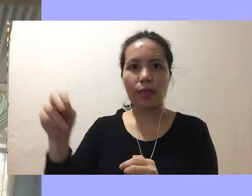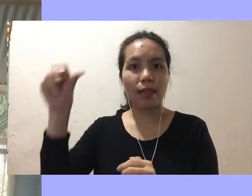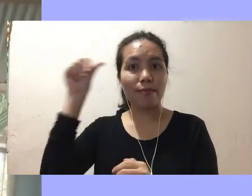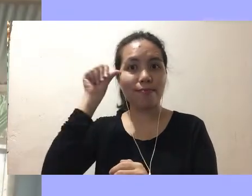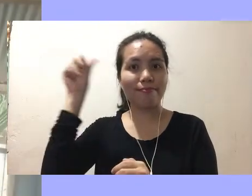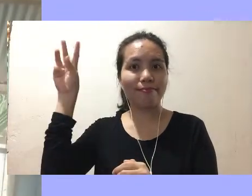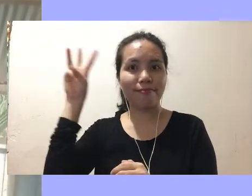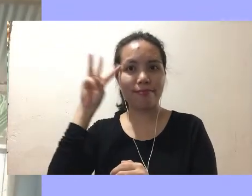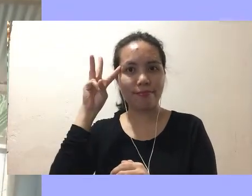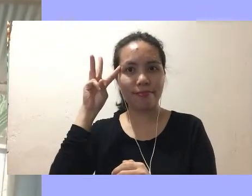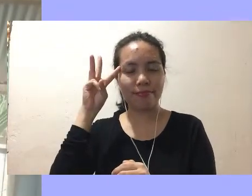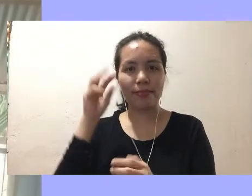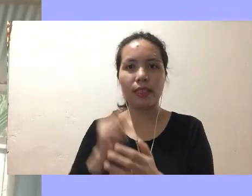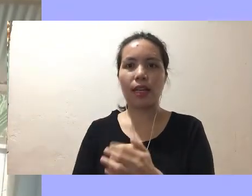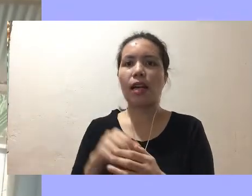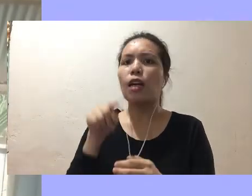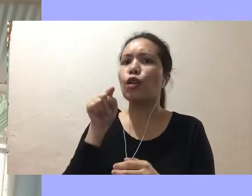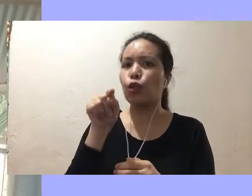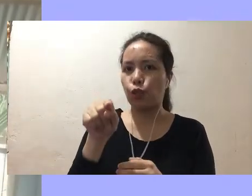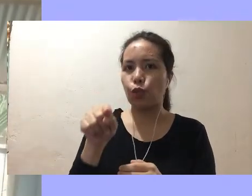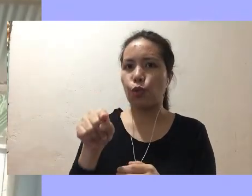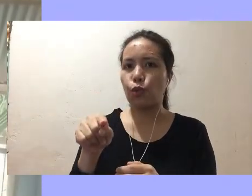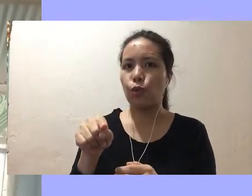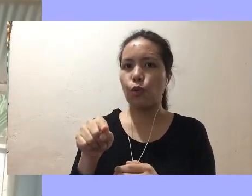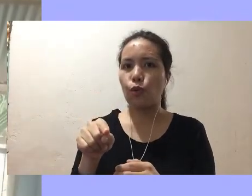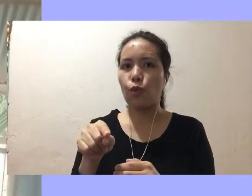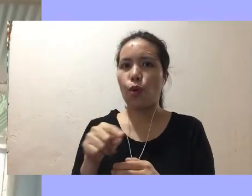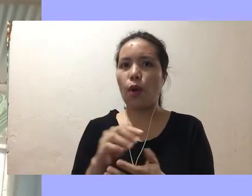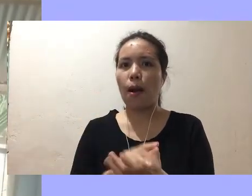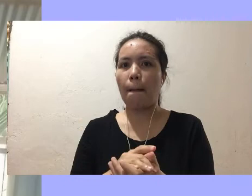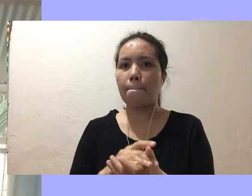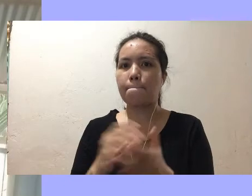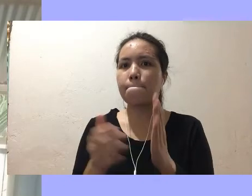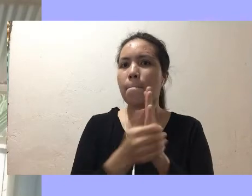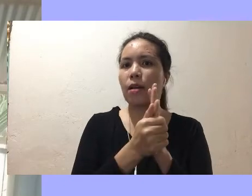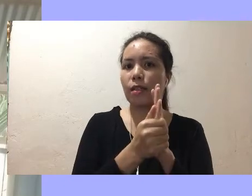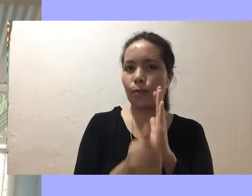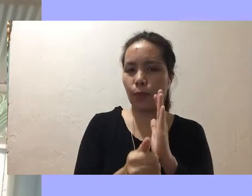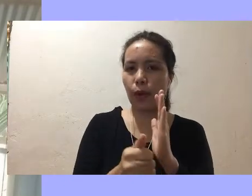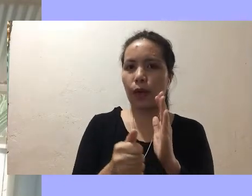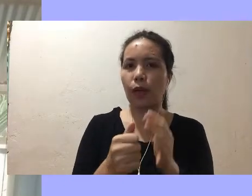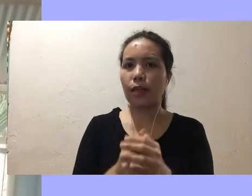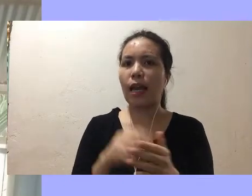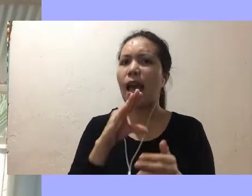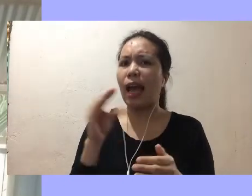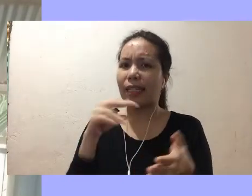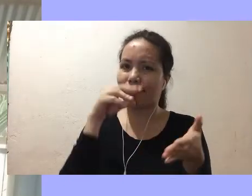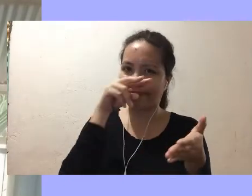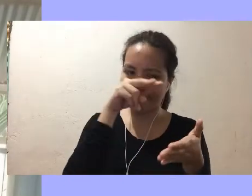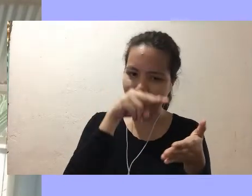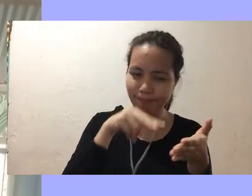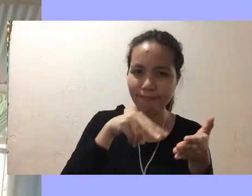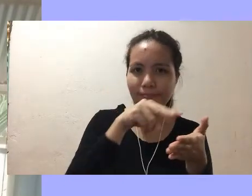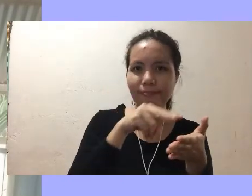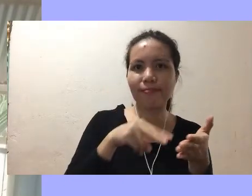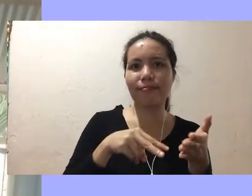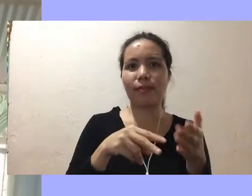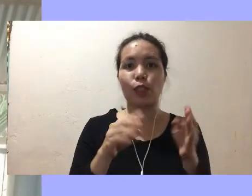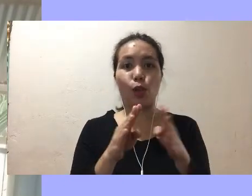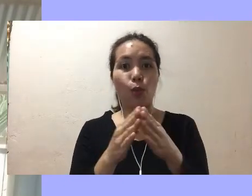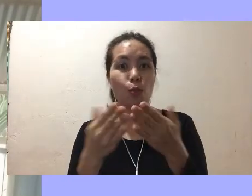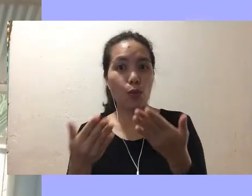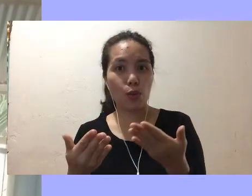aware that as an English major, you are supposed to be well equipped of different vocabularies. You have to read